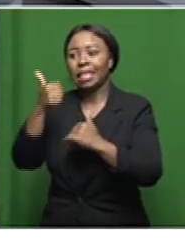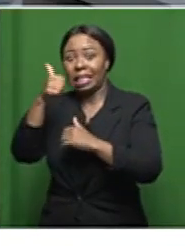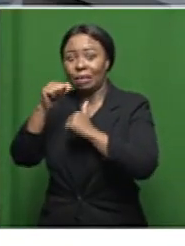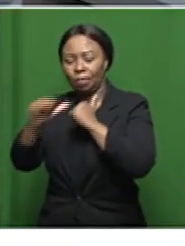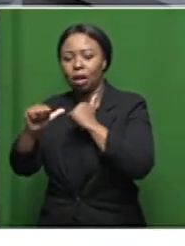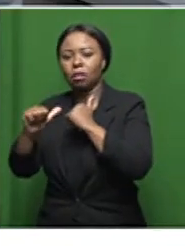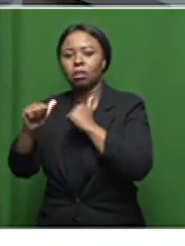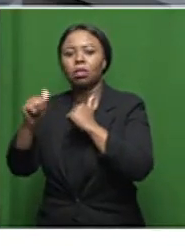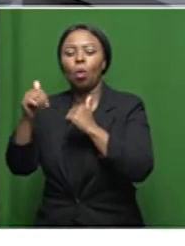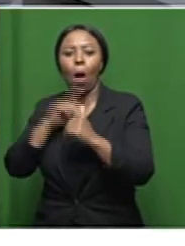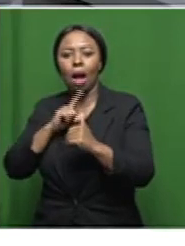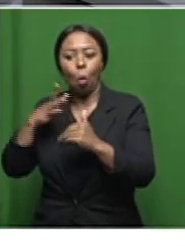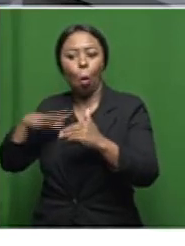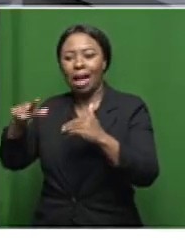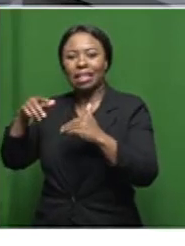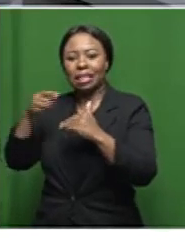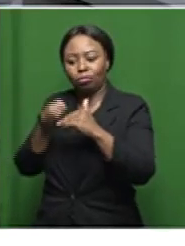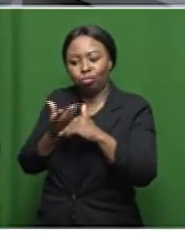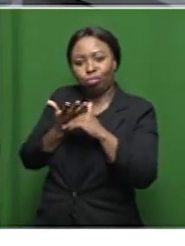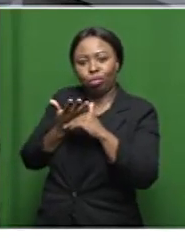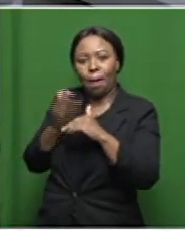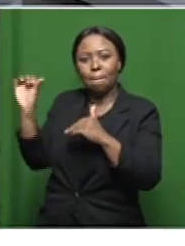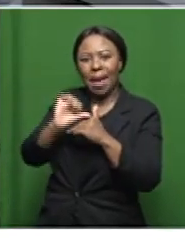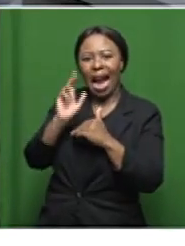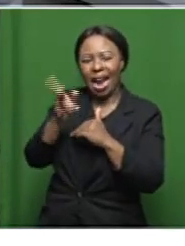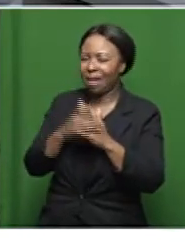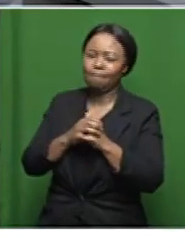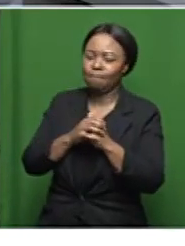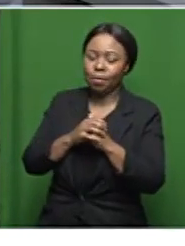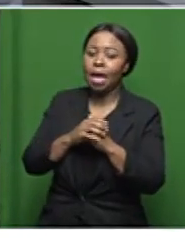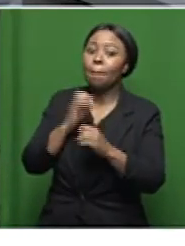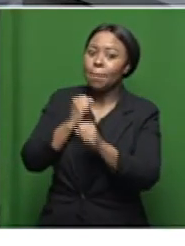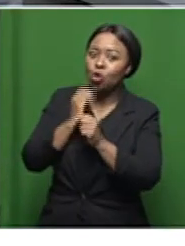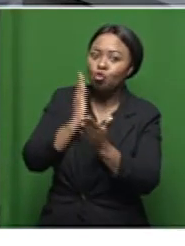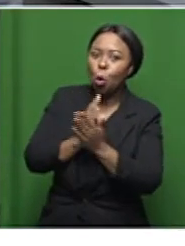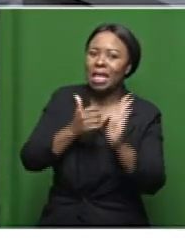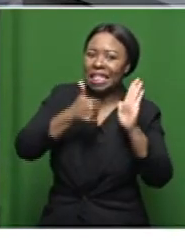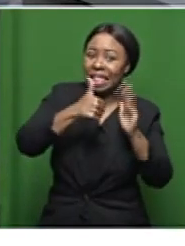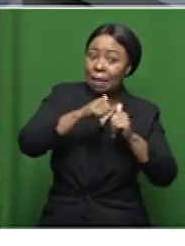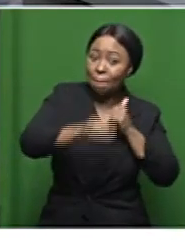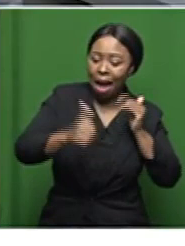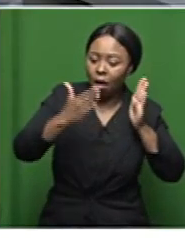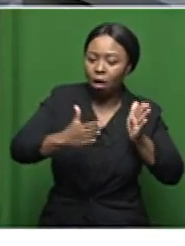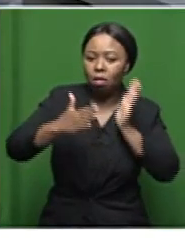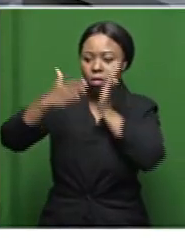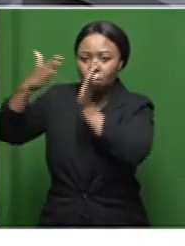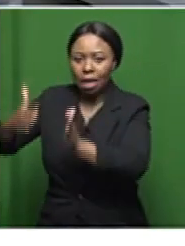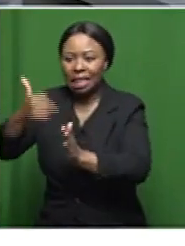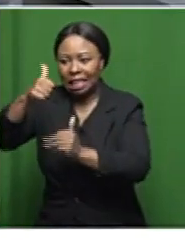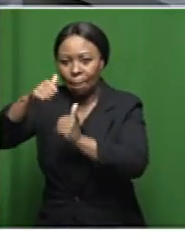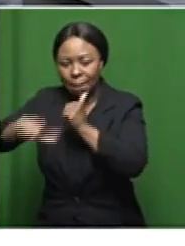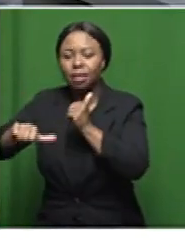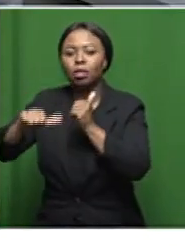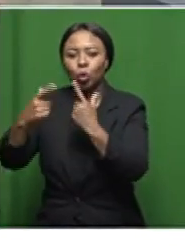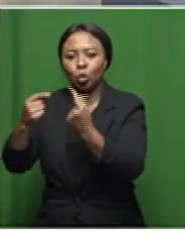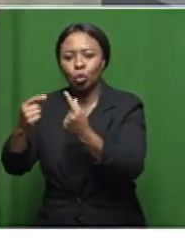the cells coming back, I guess, if I can put it that way. So I made sure that every 6 months I would go to the gynae and to get my pap smear